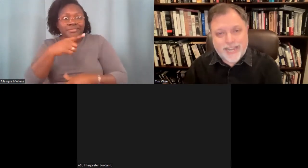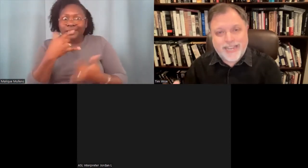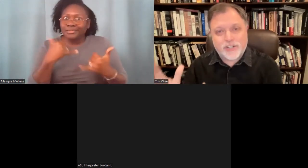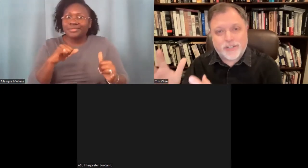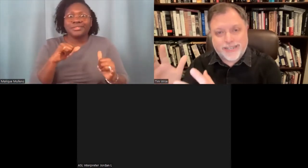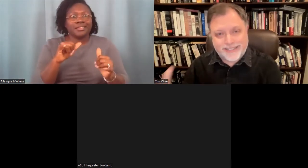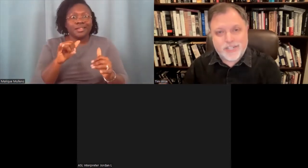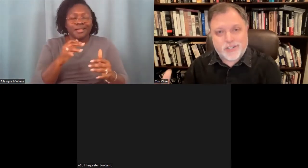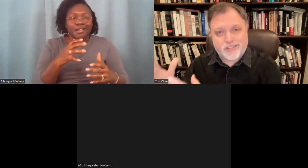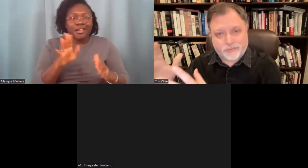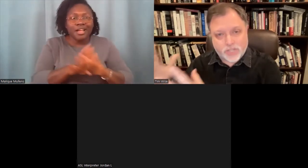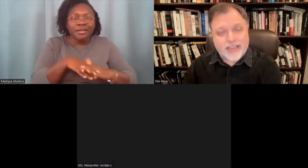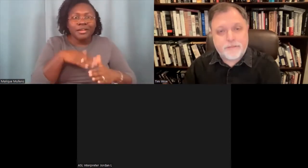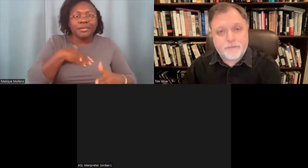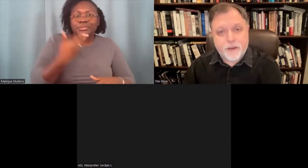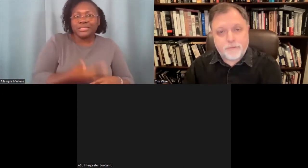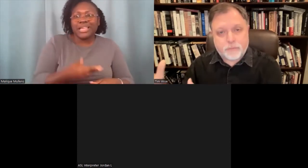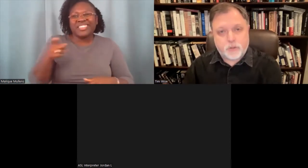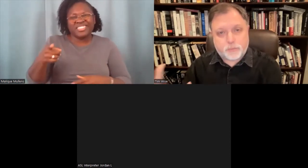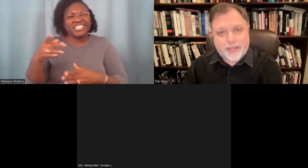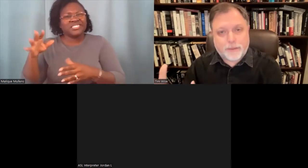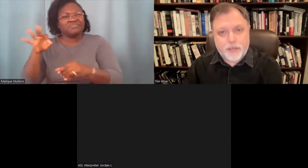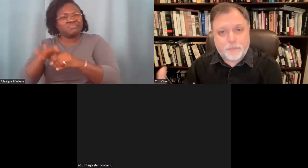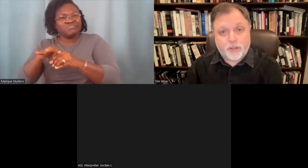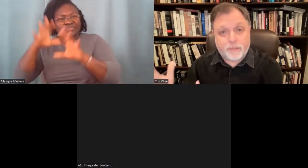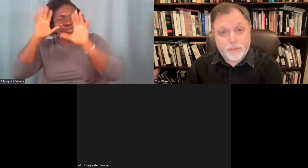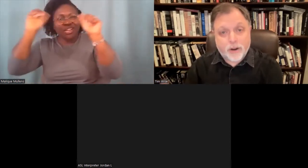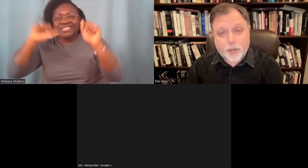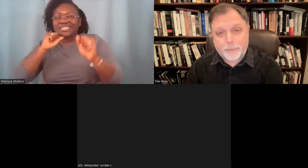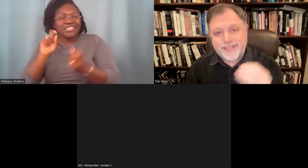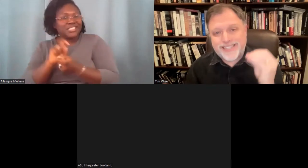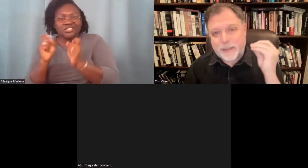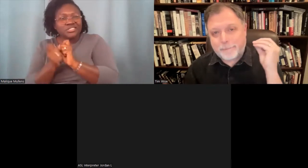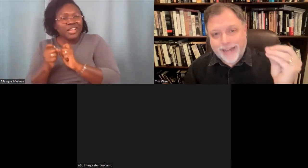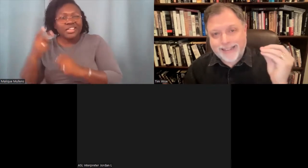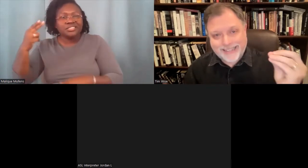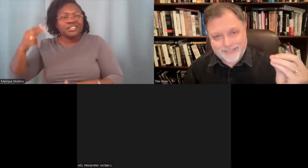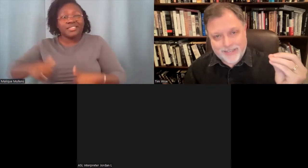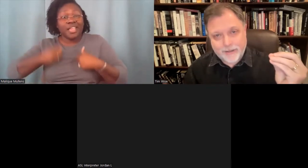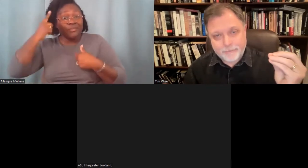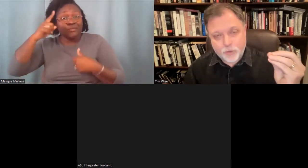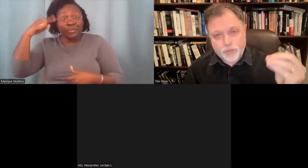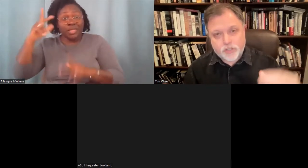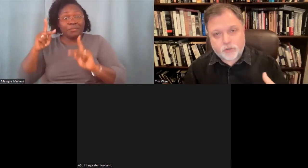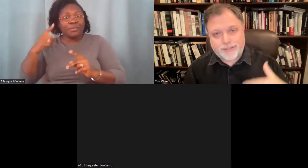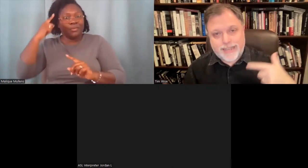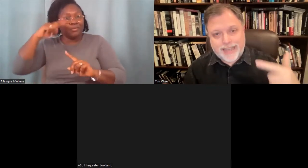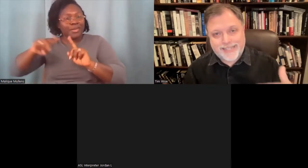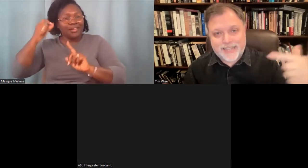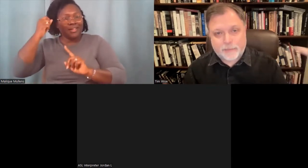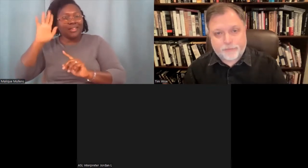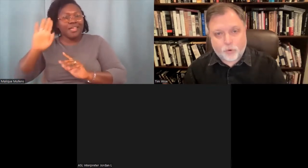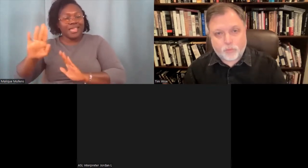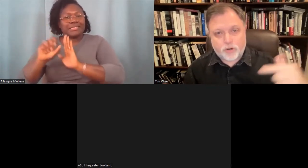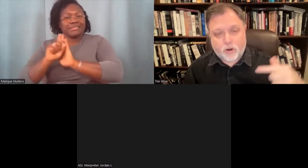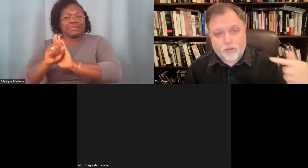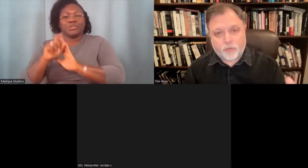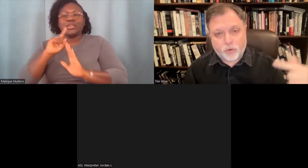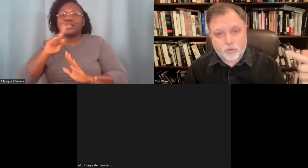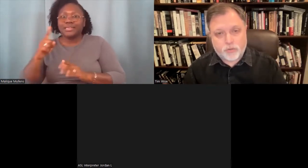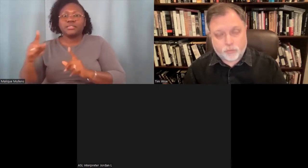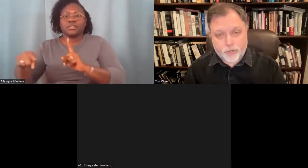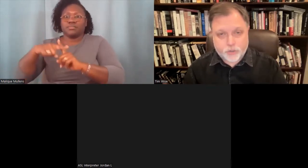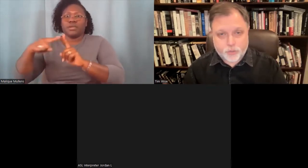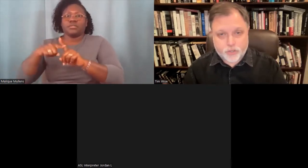materially change the conditions of life for most Black people in America, but symbolically was certainly a step forward on